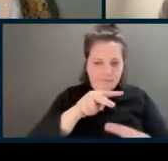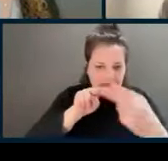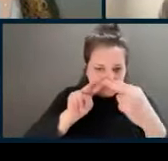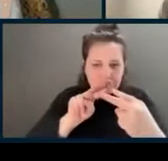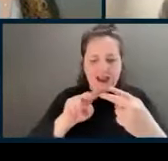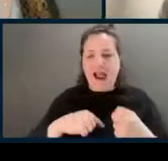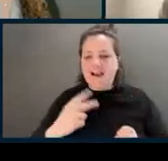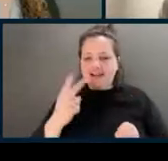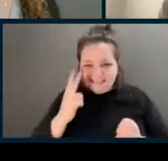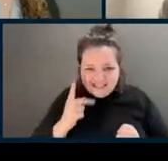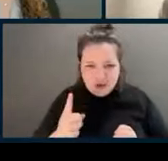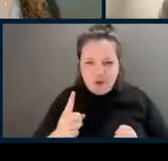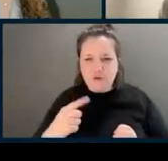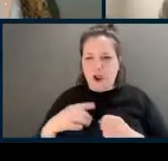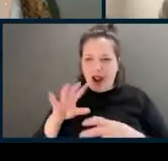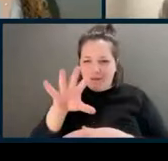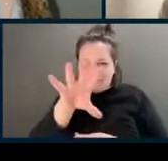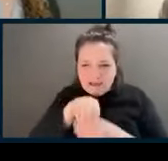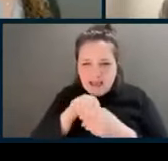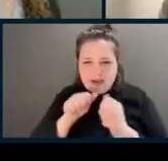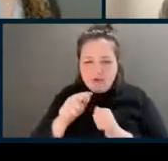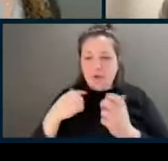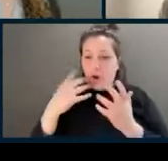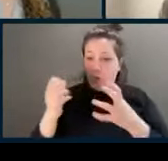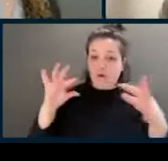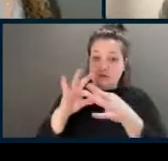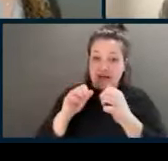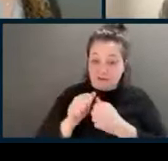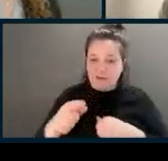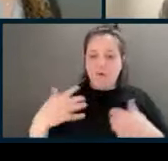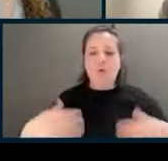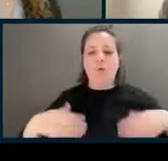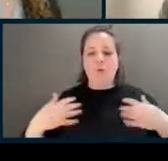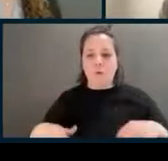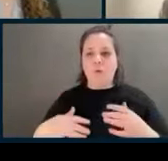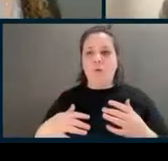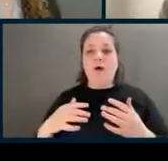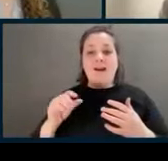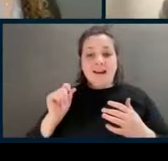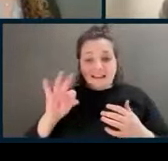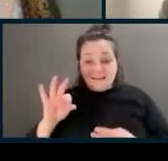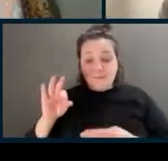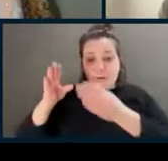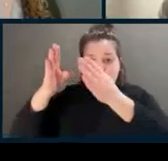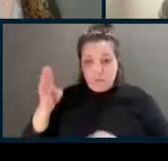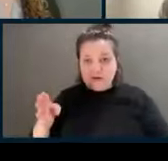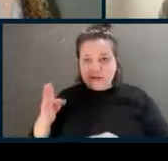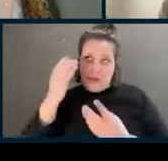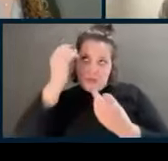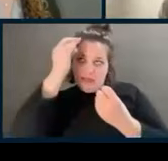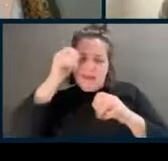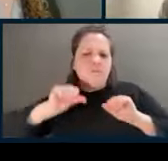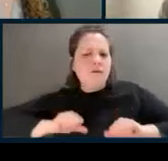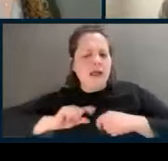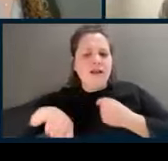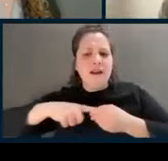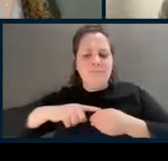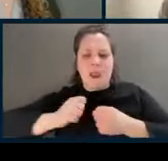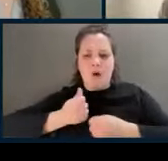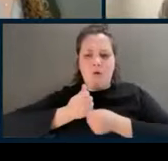you, I'm engaged with you, and I really want to connect with you, and what that can do to someone who potentially may have been thinking about causing harm. So